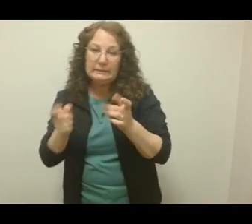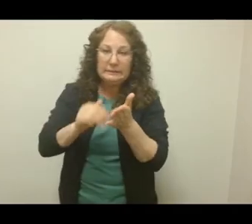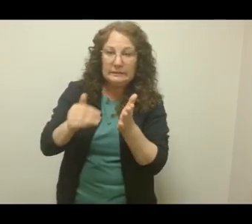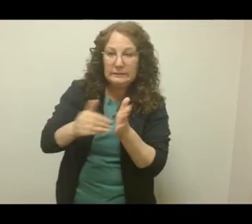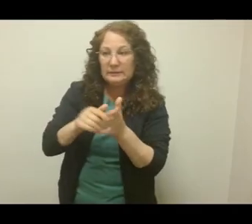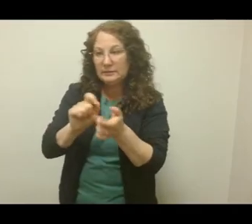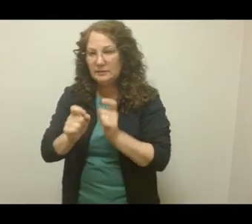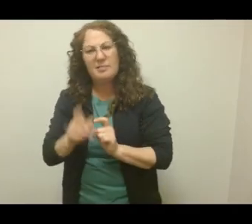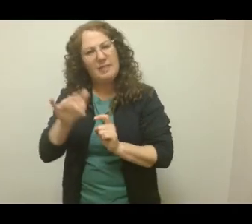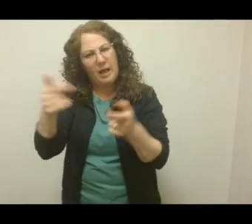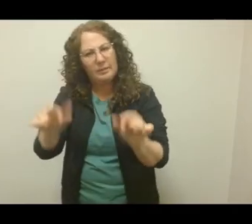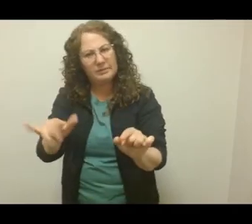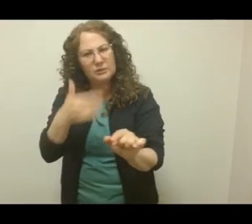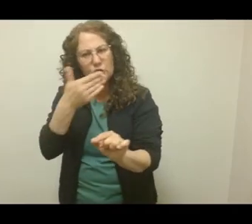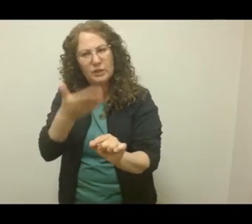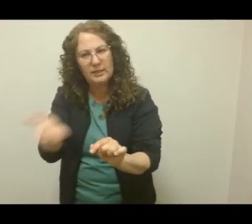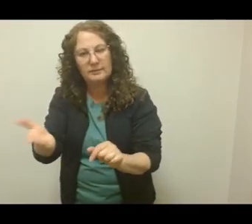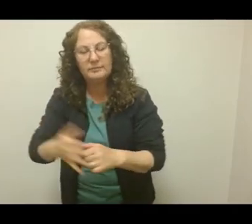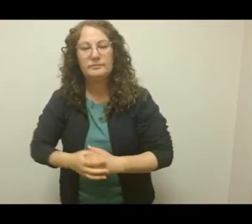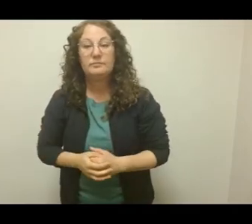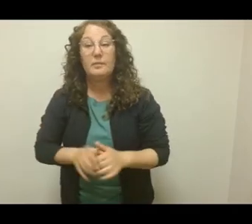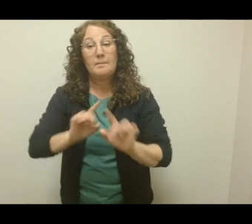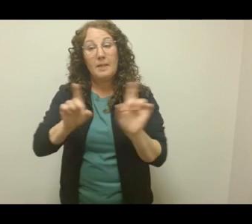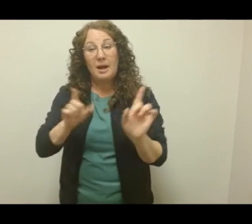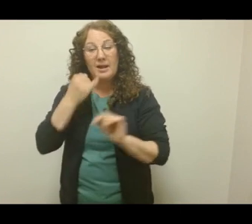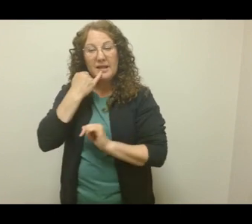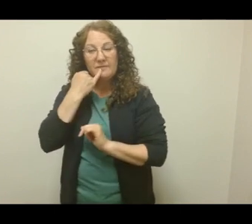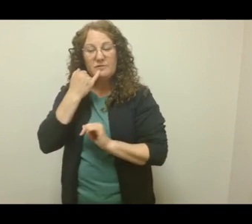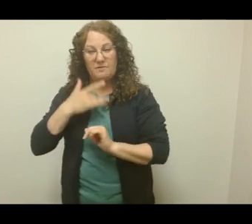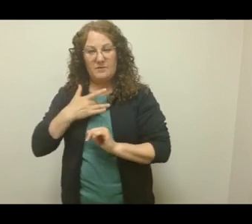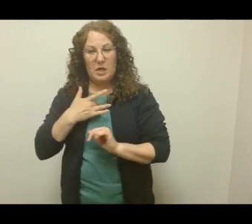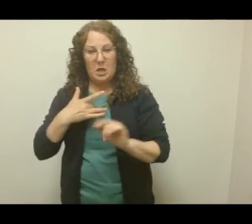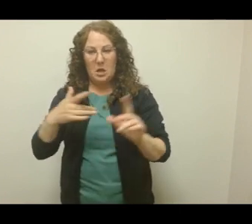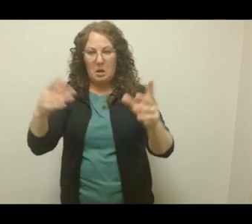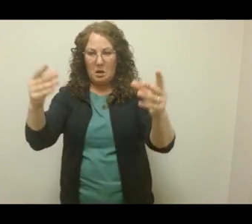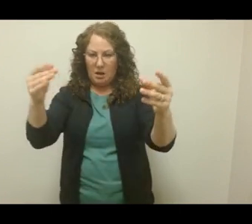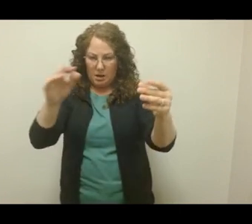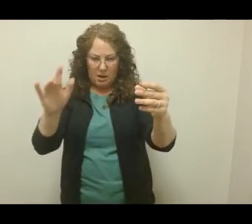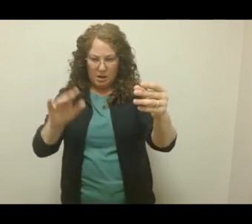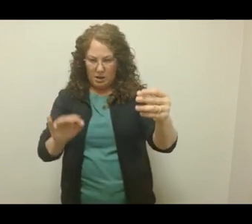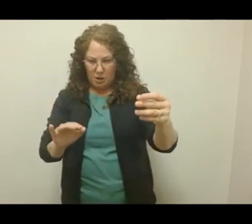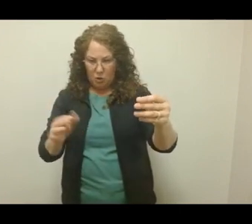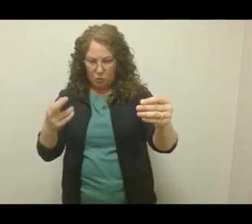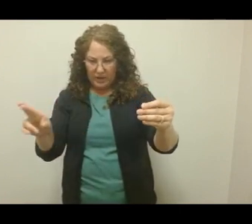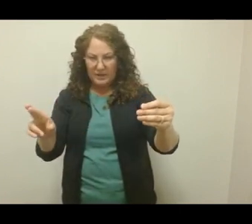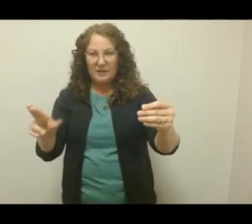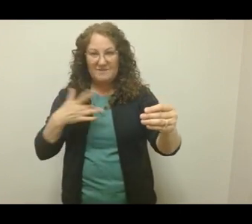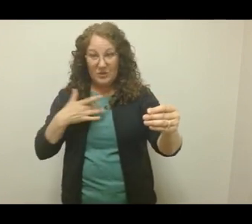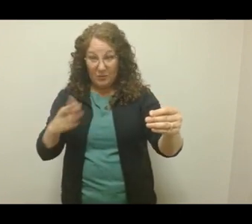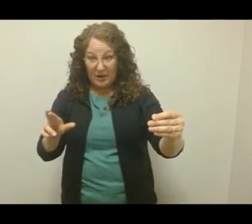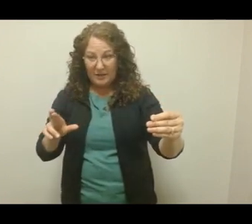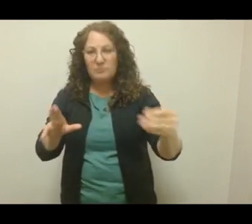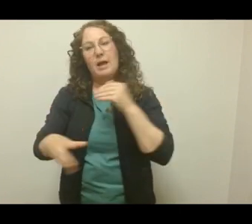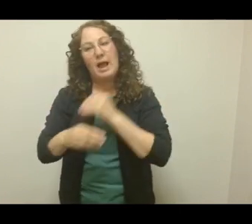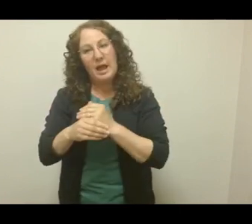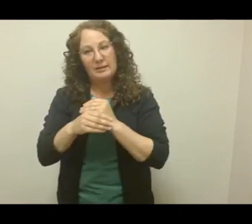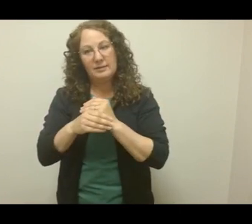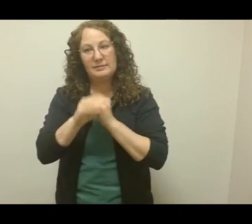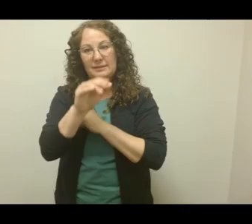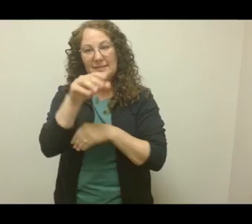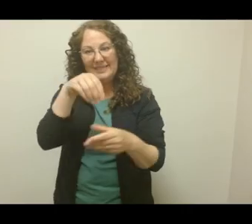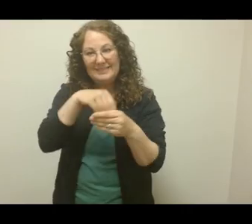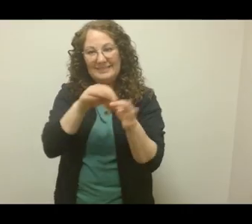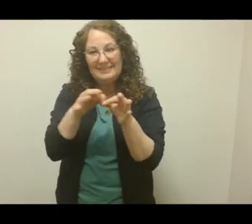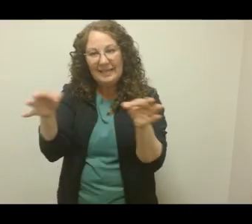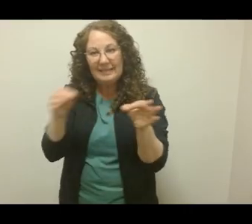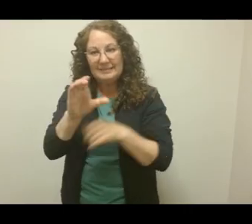a good thing, in fact. But when you think you're good with it, you make sure that you add that in-text citation and reference. Because like